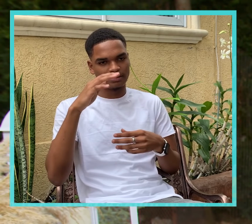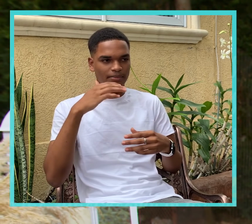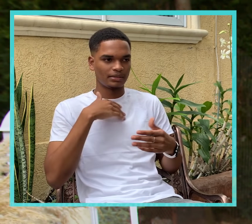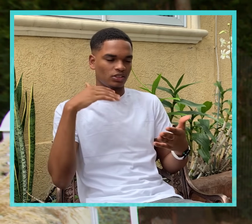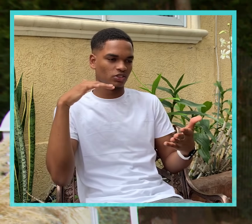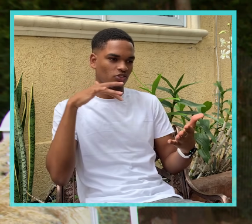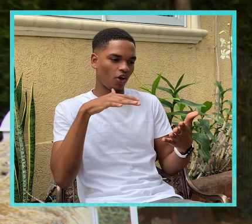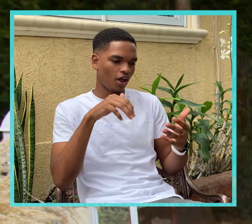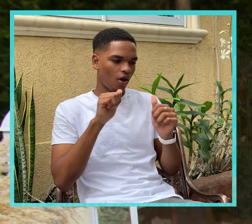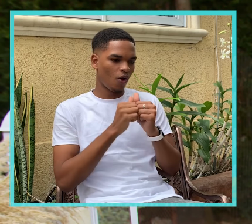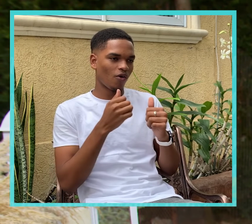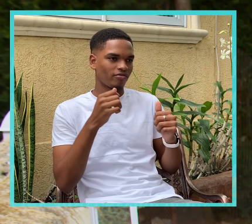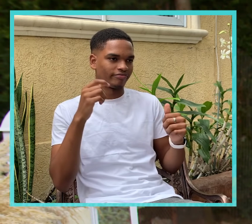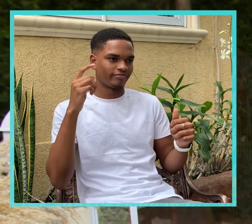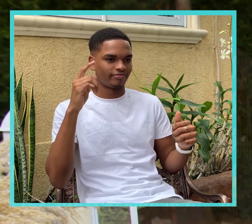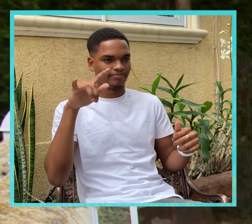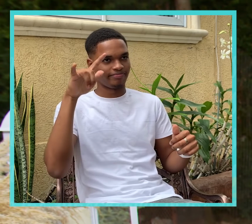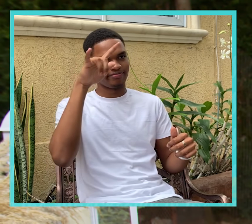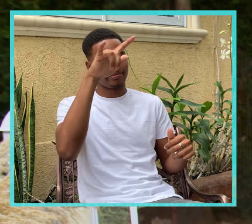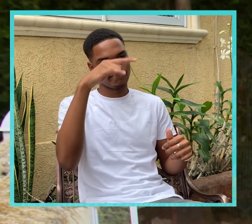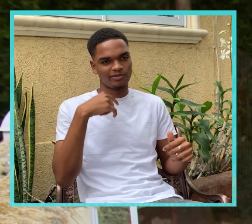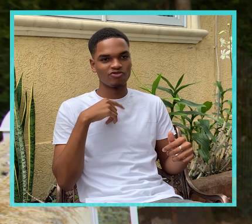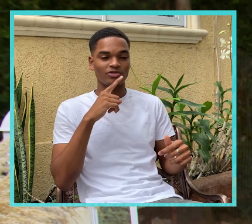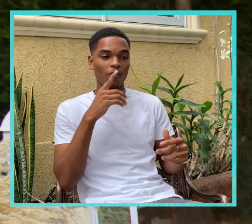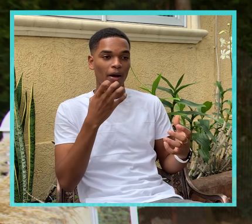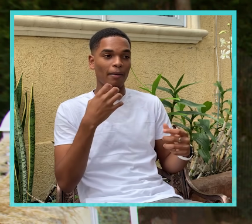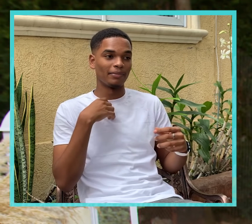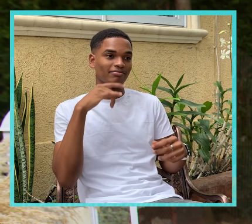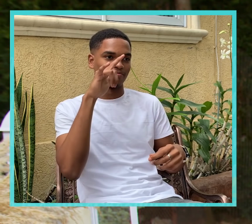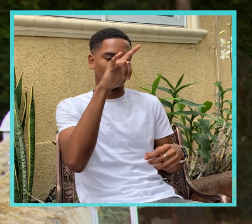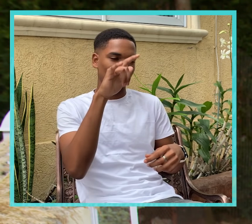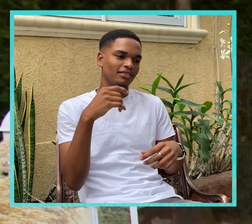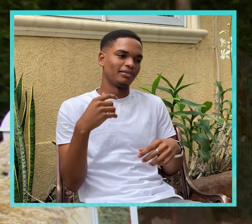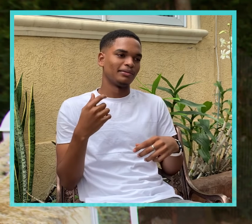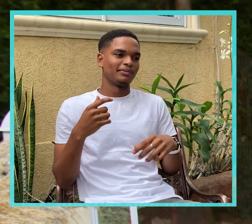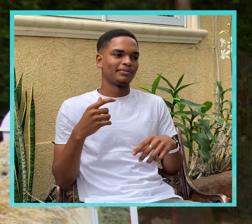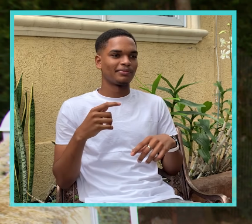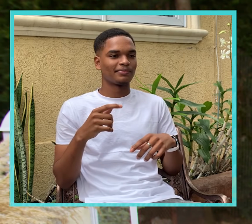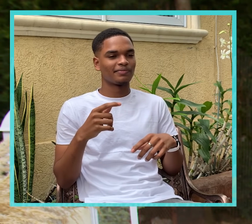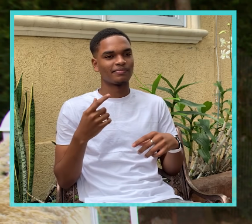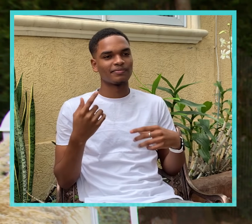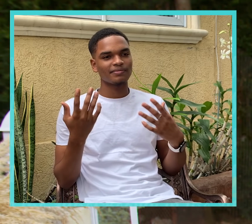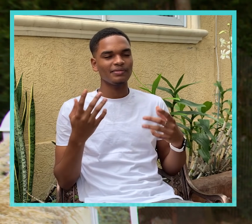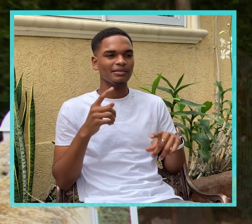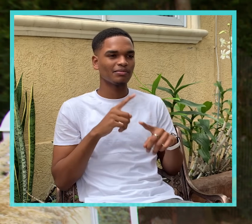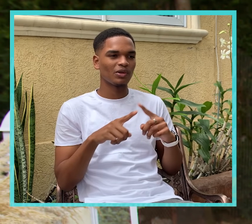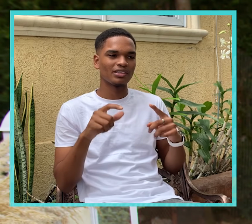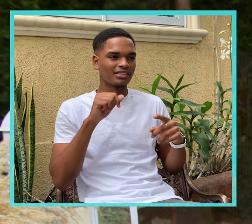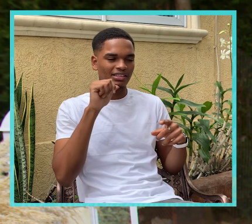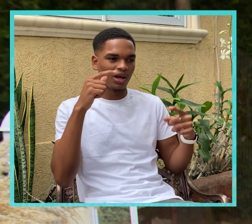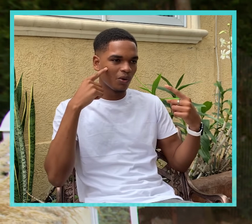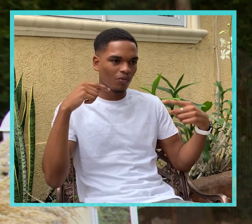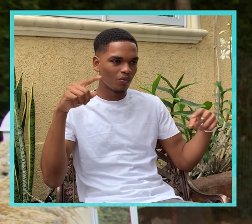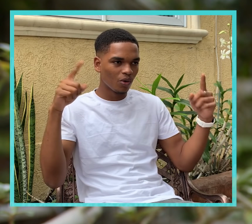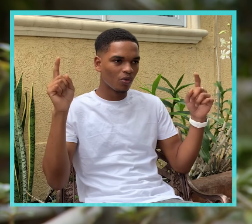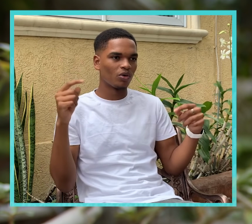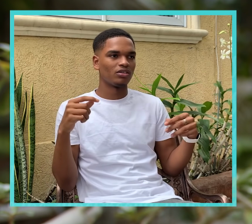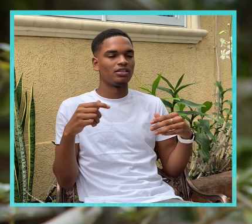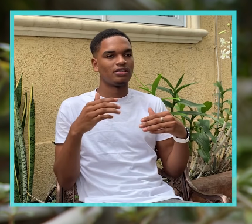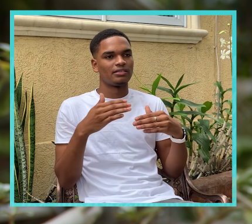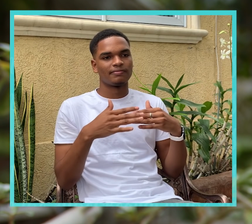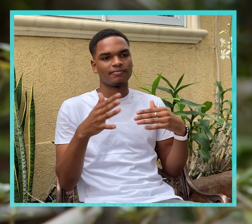fly planes, how to be a pilot because that was my dream and it didn't work out. Um, my